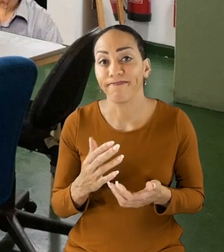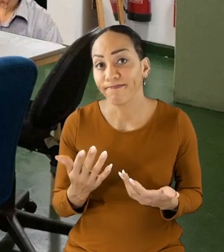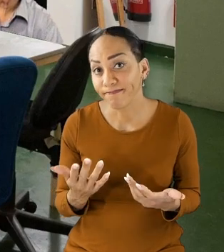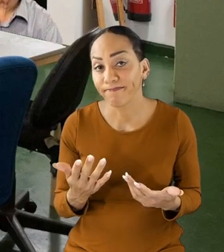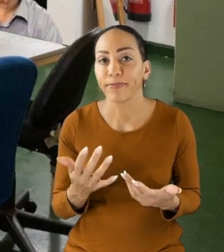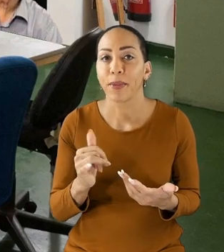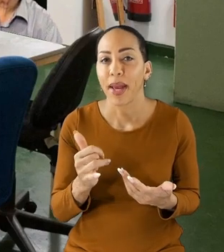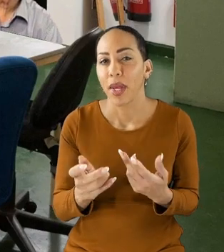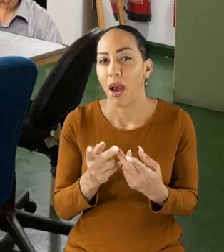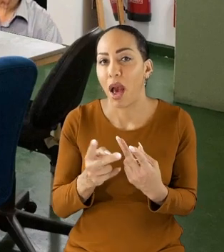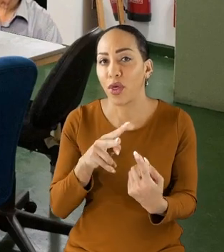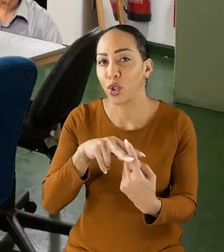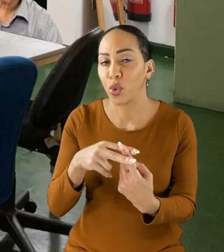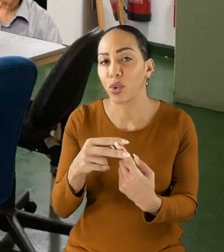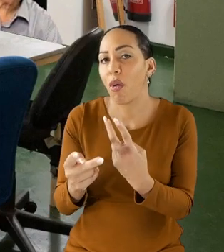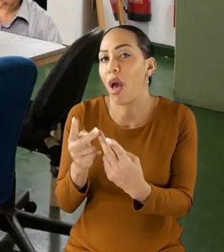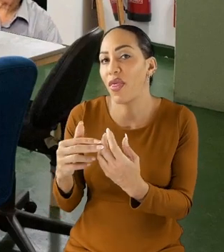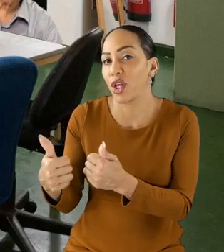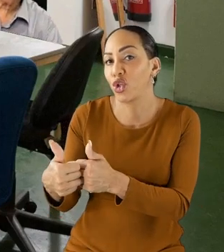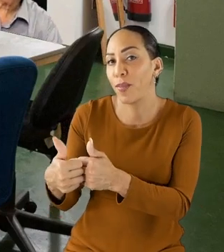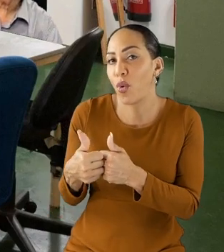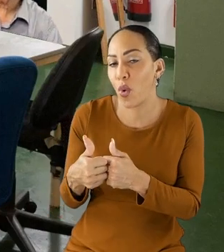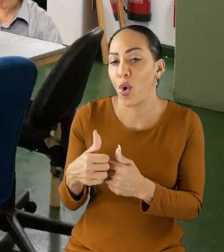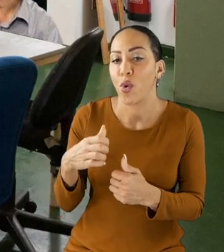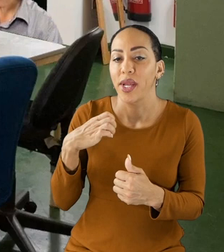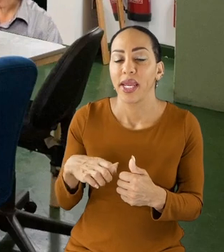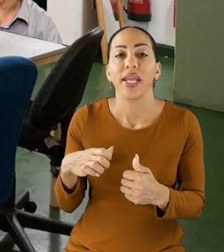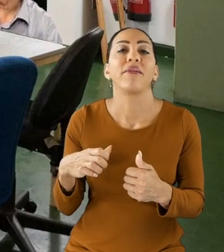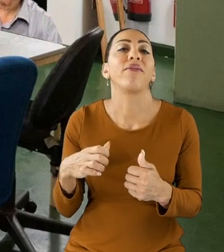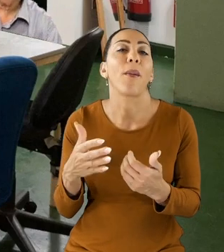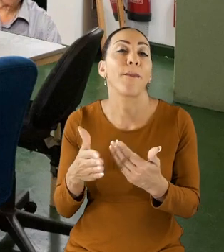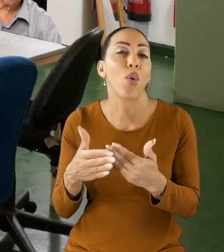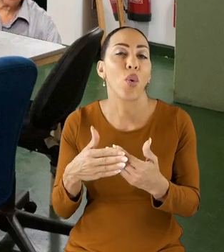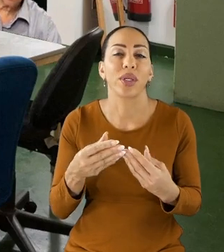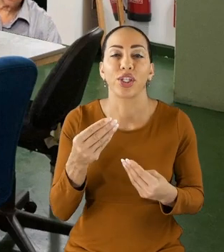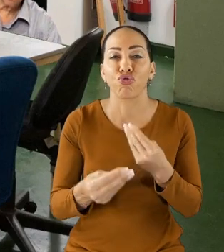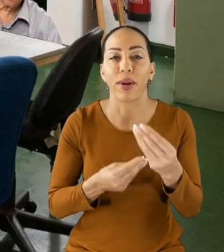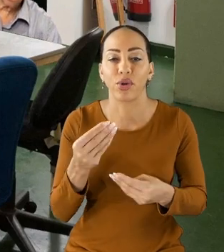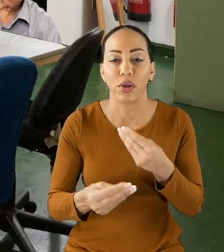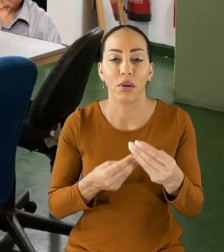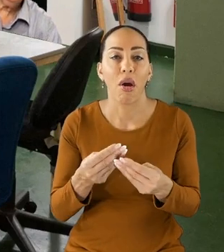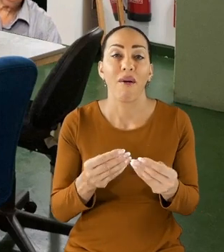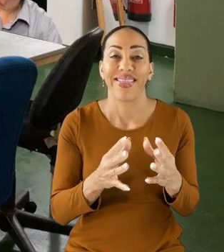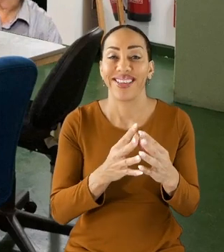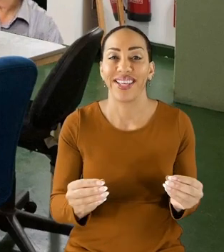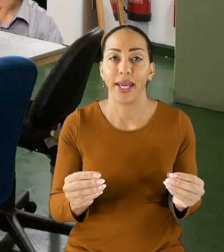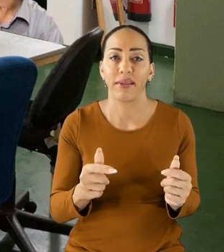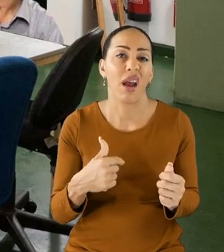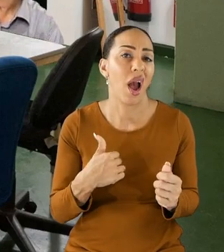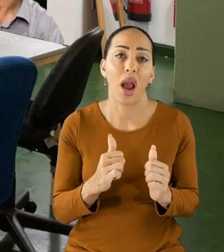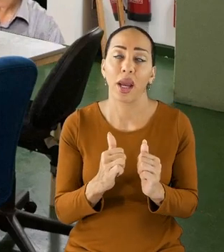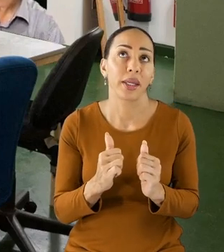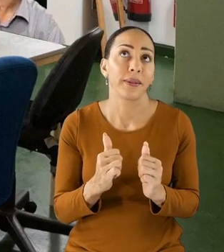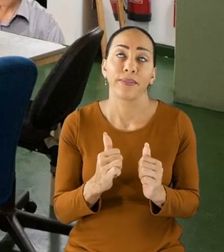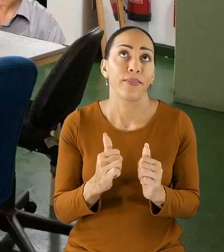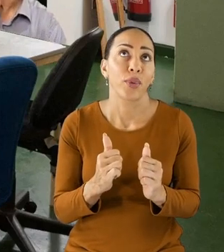and then there might be other tools, other support we need for other great wider description of the scene. I appreciate